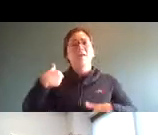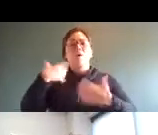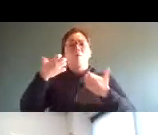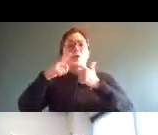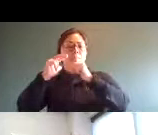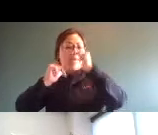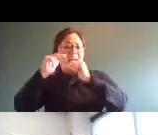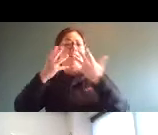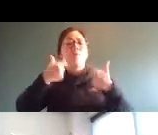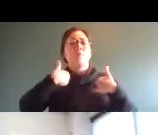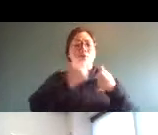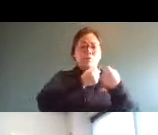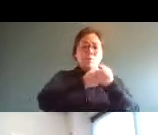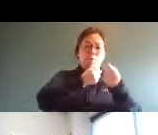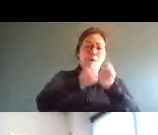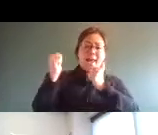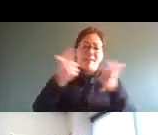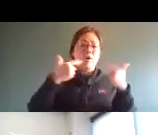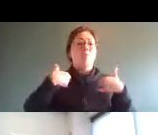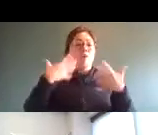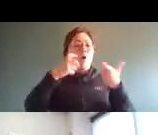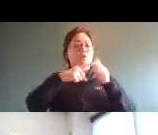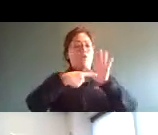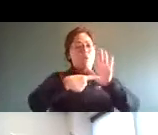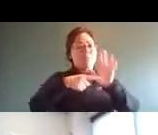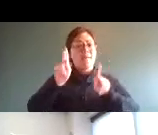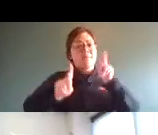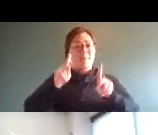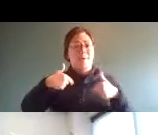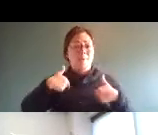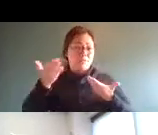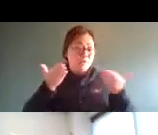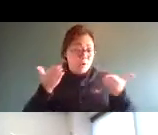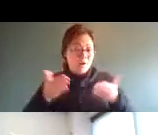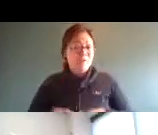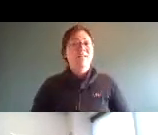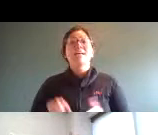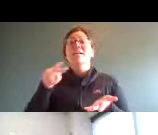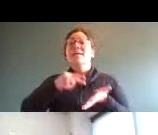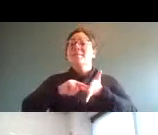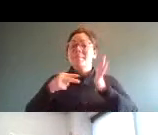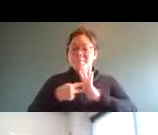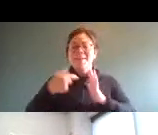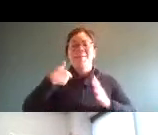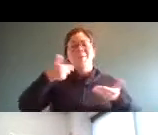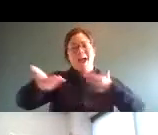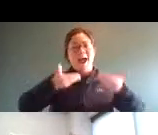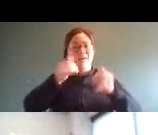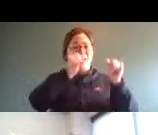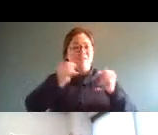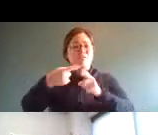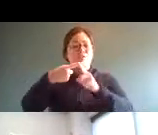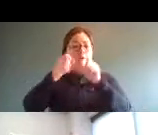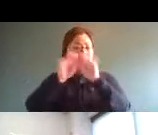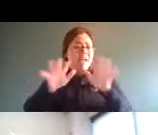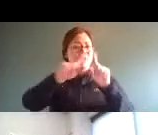support. So we want to represent those that we serve. And with that, I mean hiring individuals from those diverse